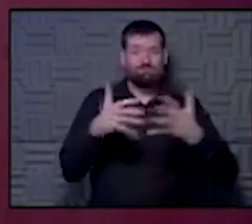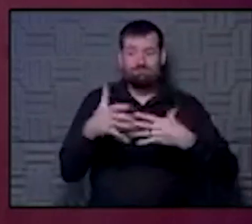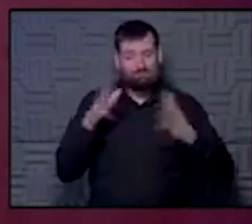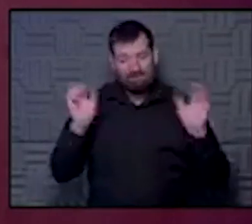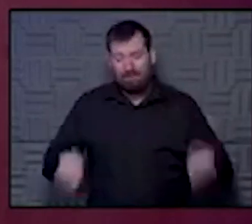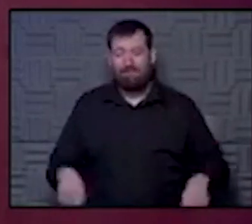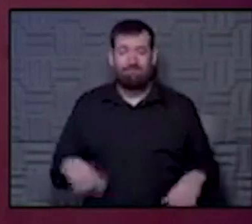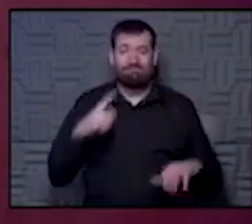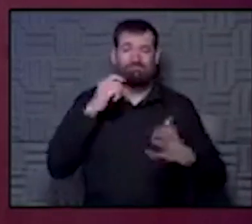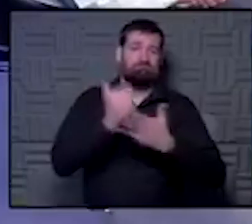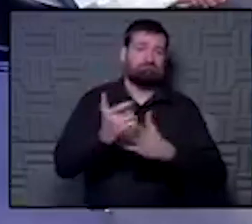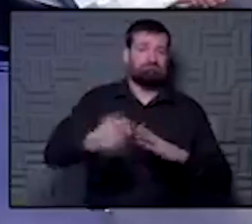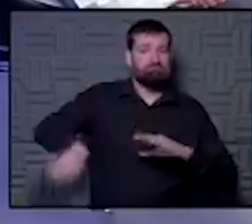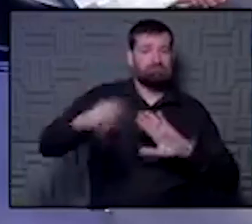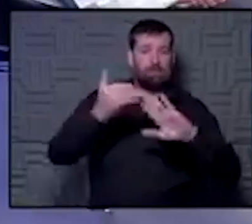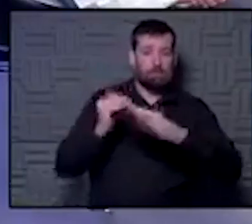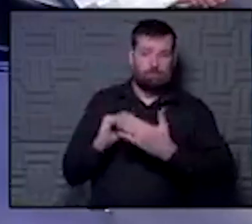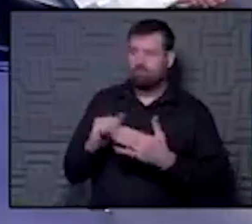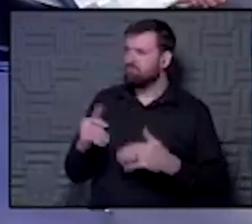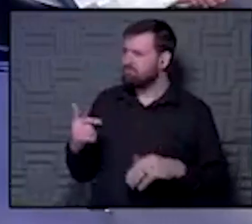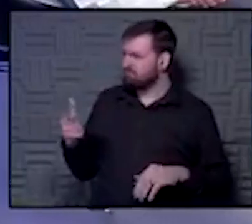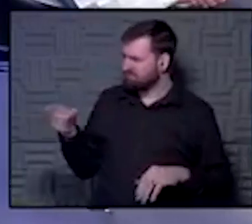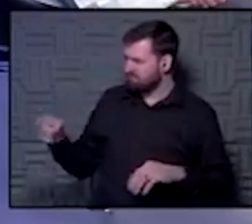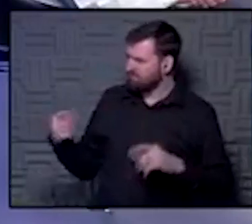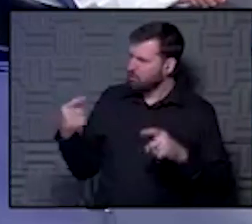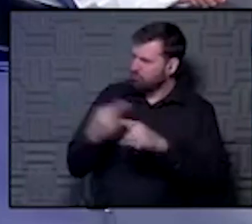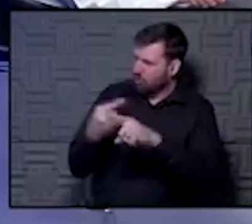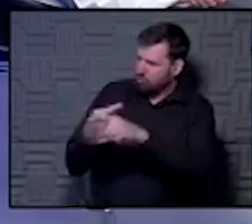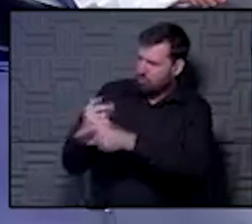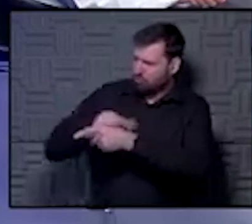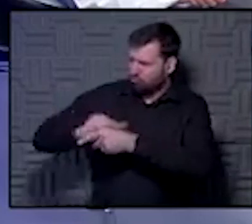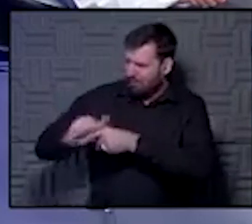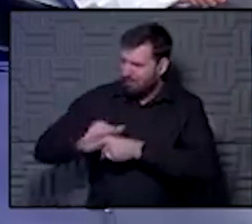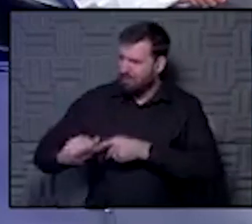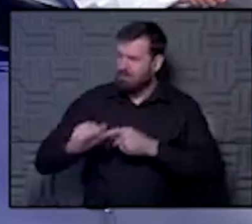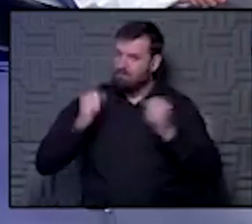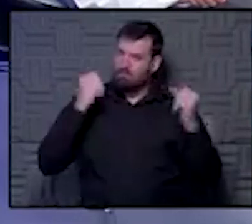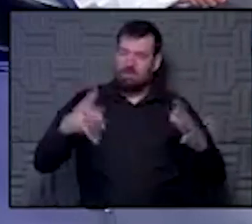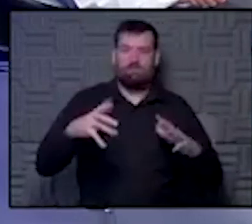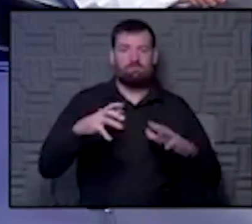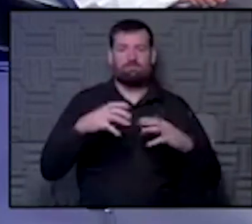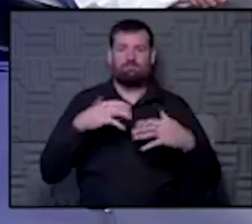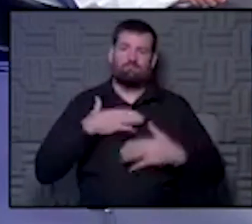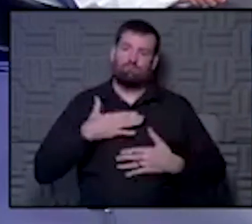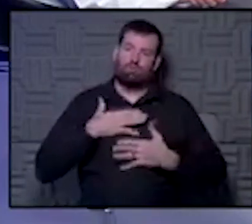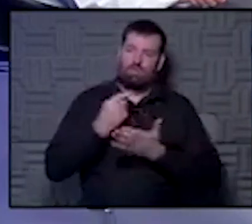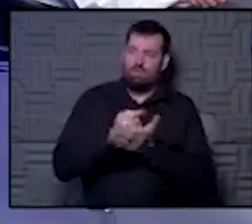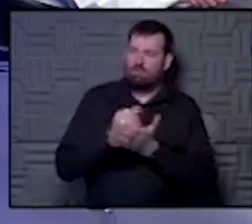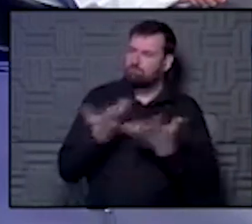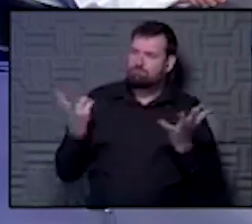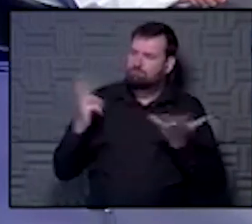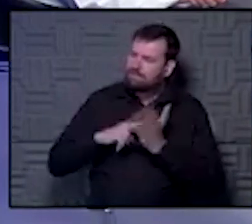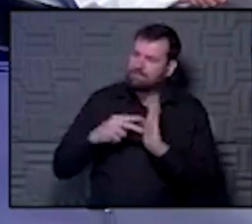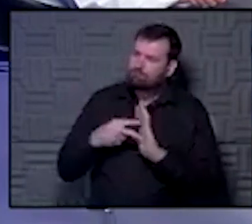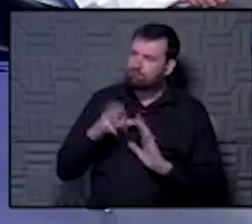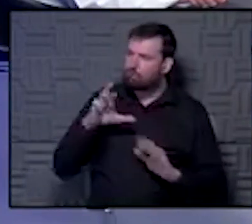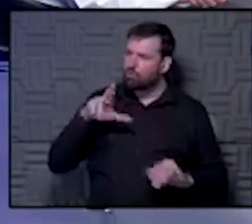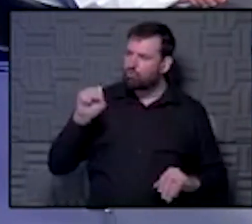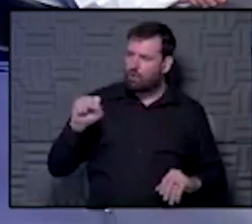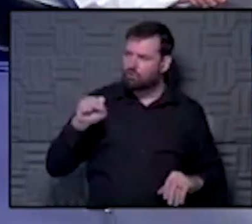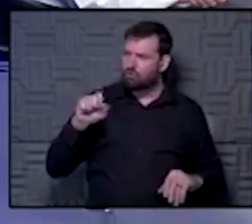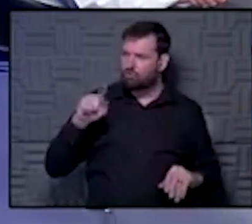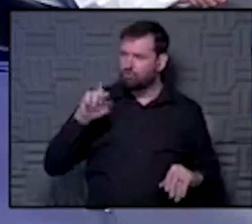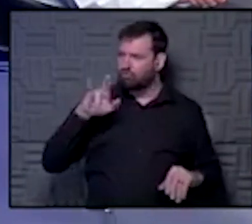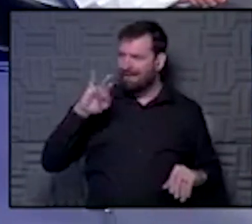everyone out in the community. So you've had to cross-train a lot of people within respiratory therapy. Talk to us a little bit about what do you mean by cross-training? Because when I